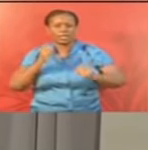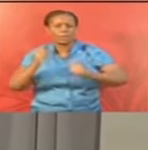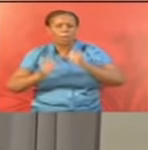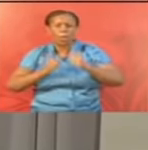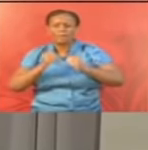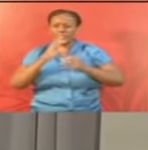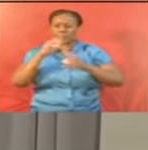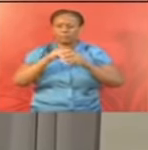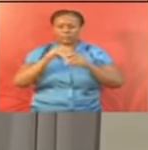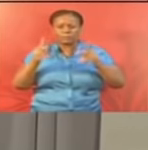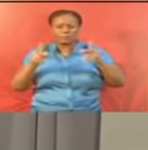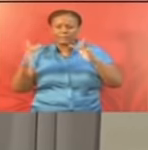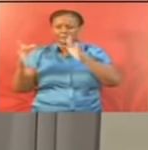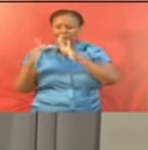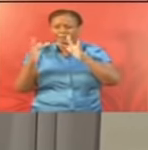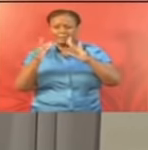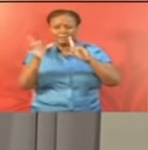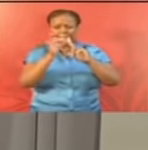contact sports.